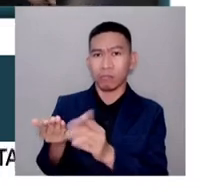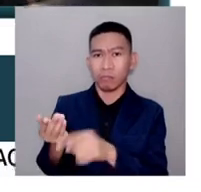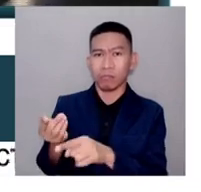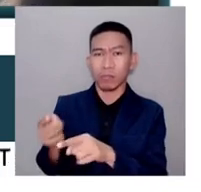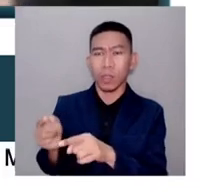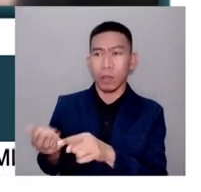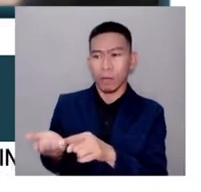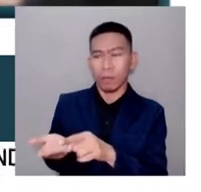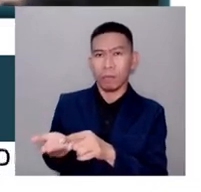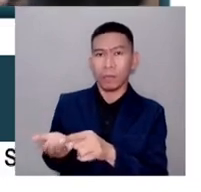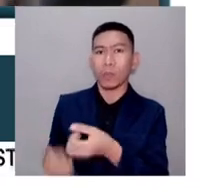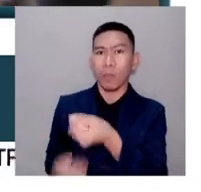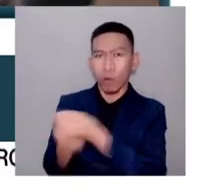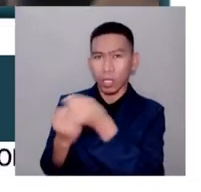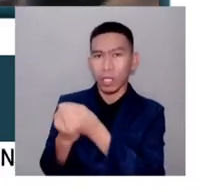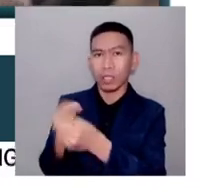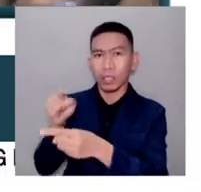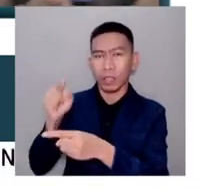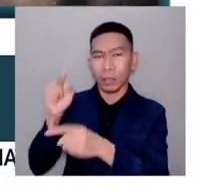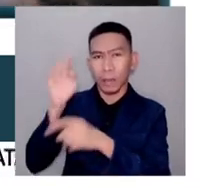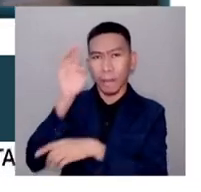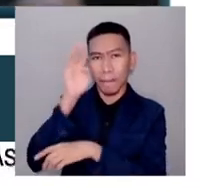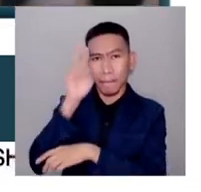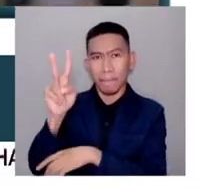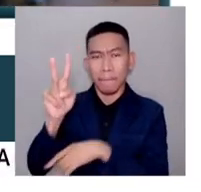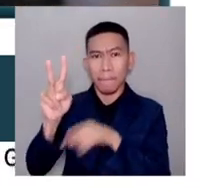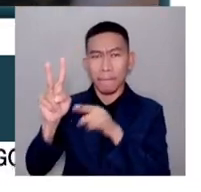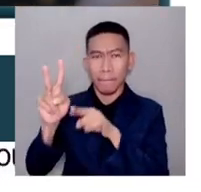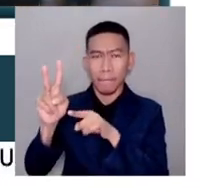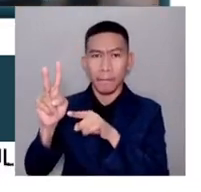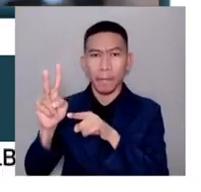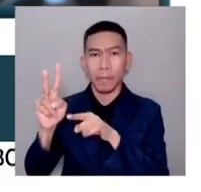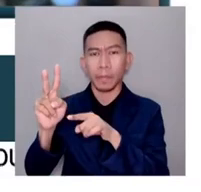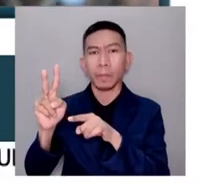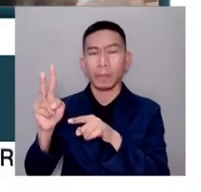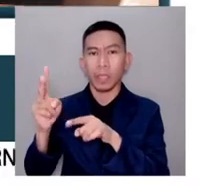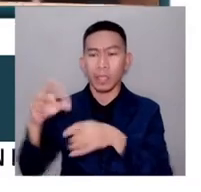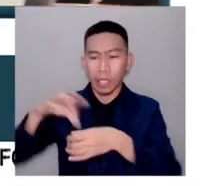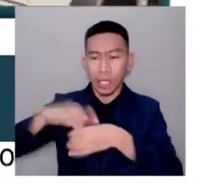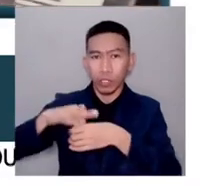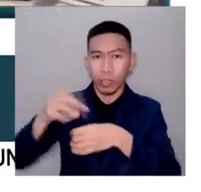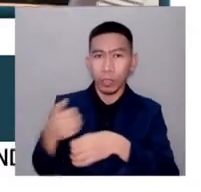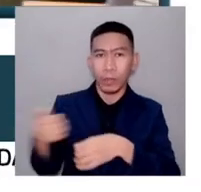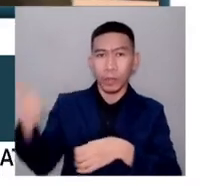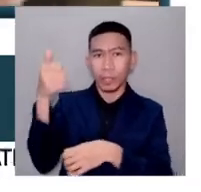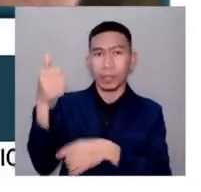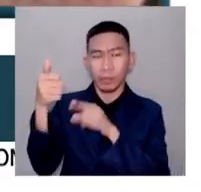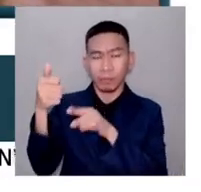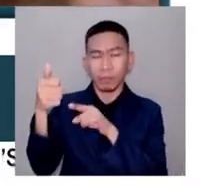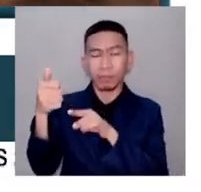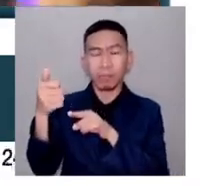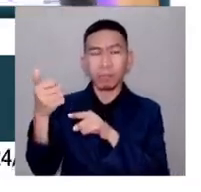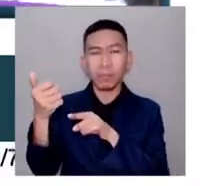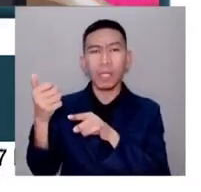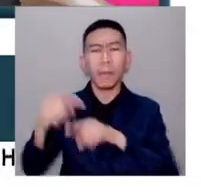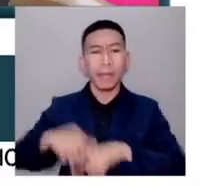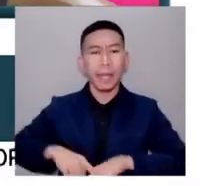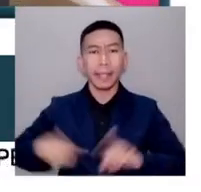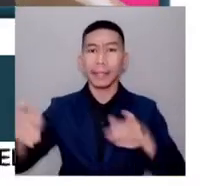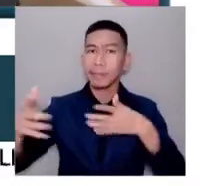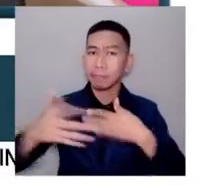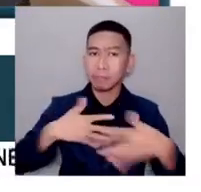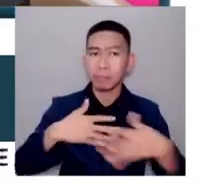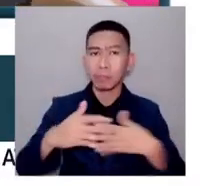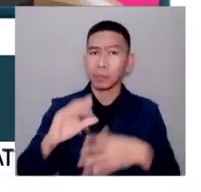ang President-elect at ang incoming administration. Pero kahit sinong papasok na